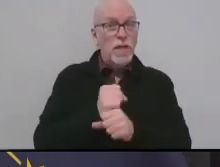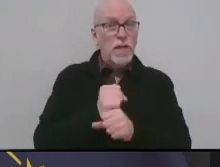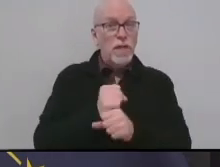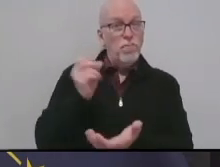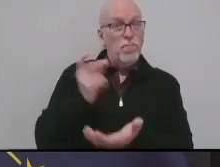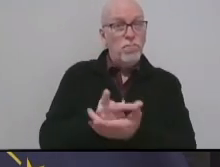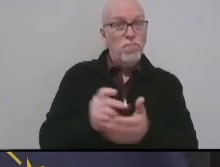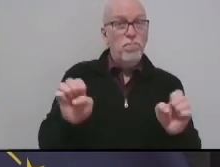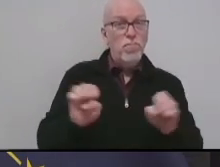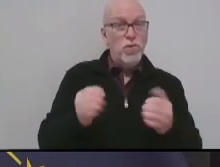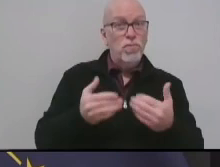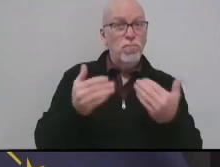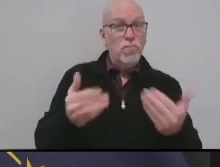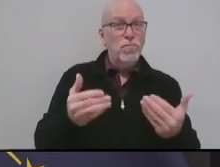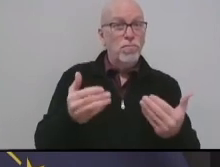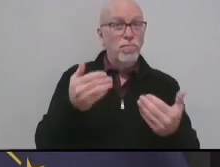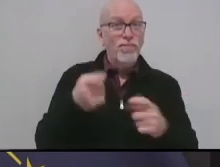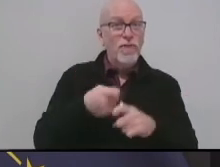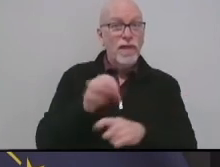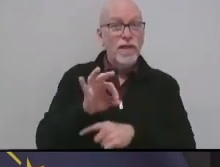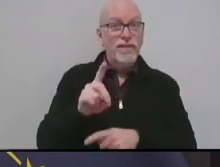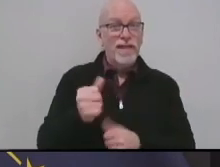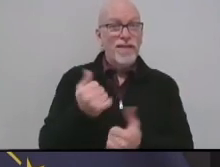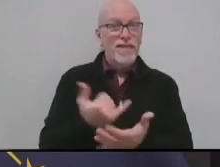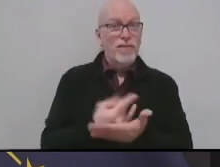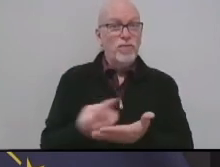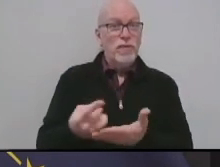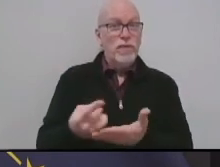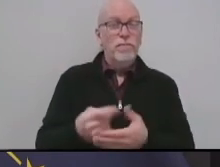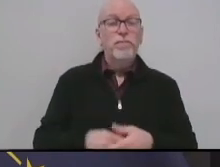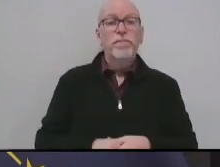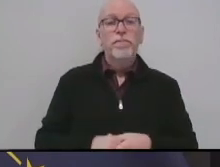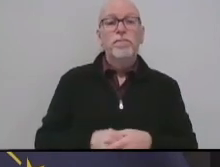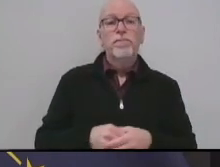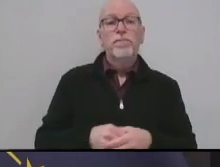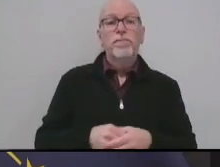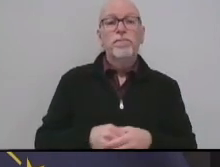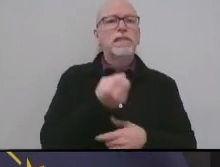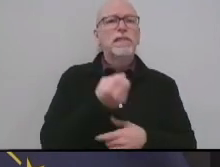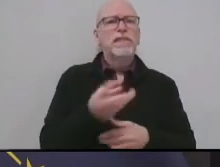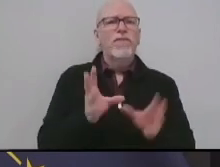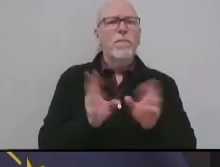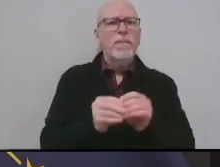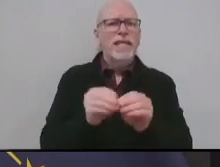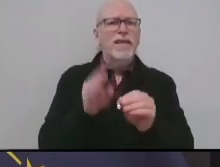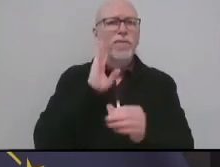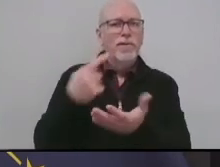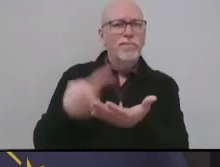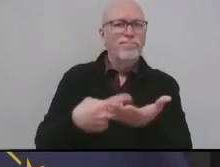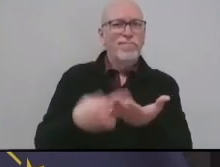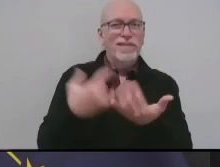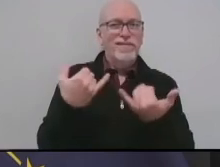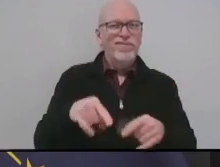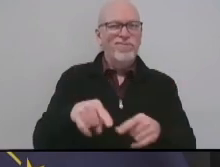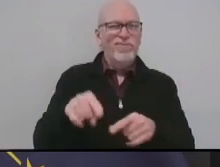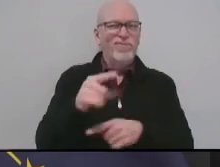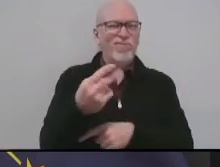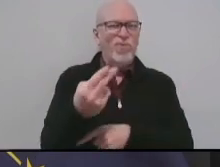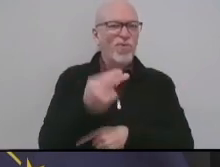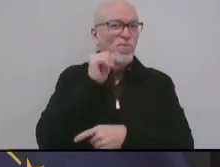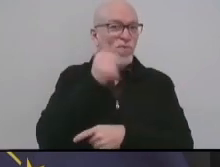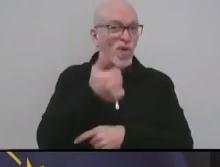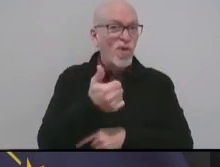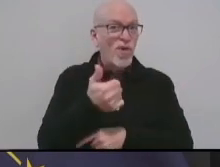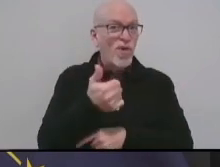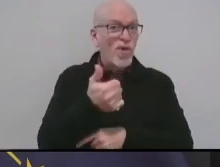authorization from the FDA this week. Several meetings are scheduled to consider this beginning Thursday, and if all goes well, we could get